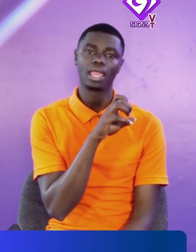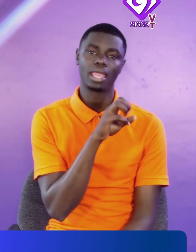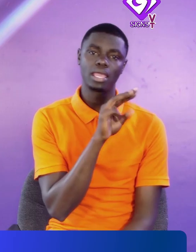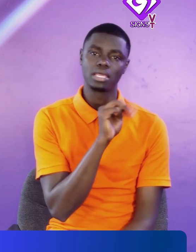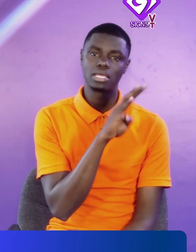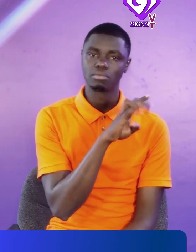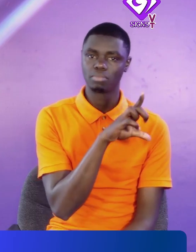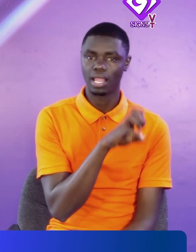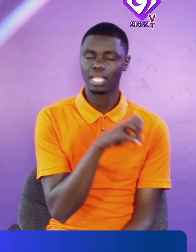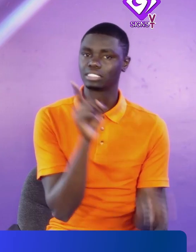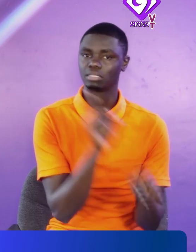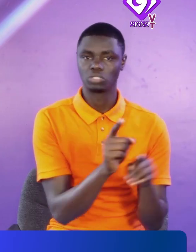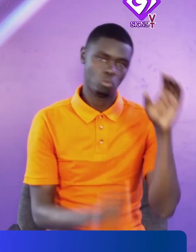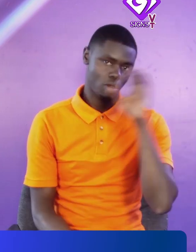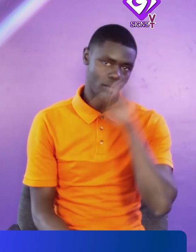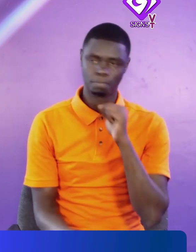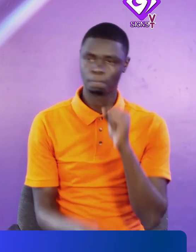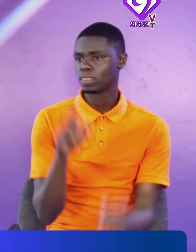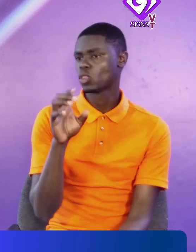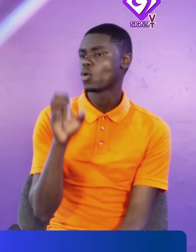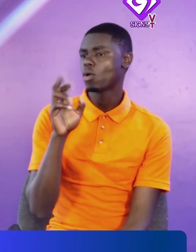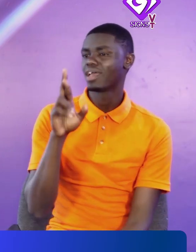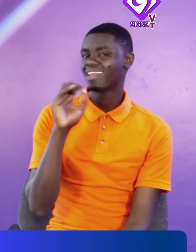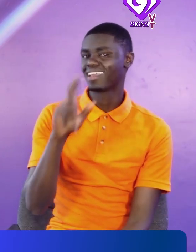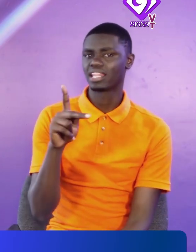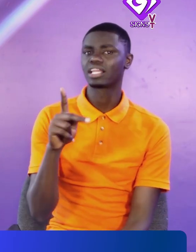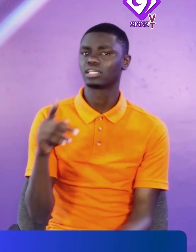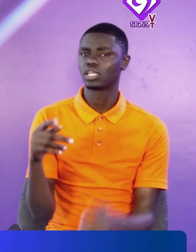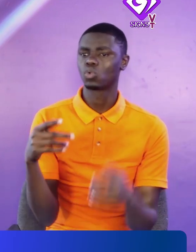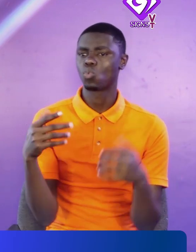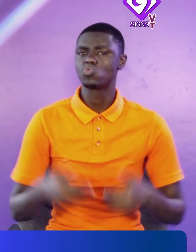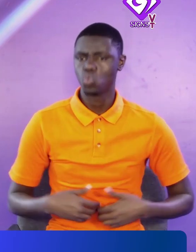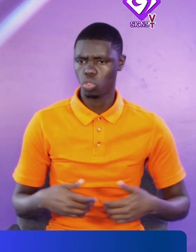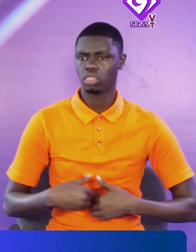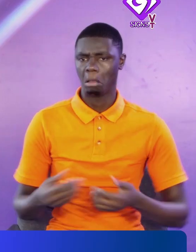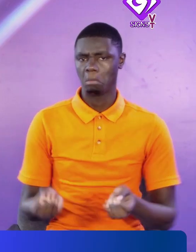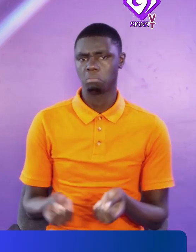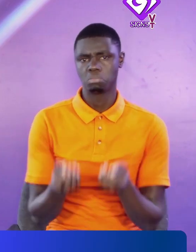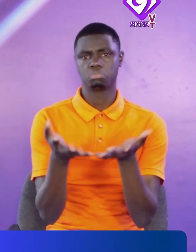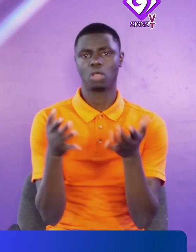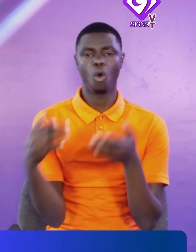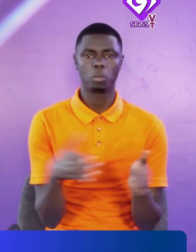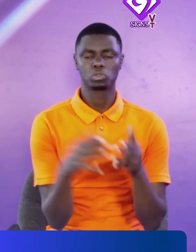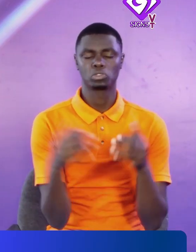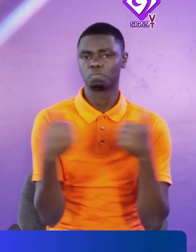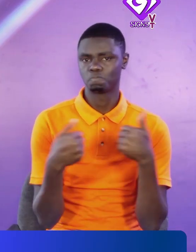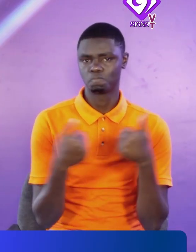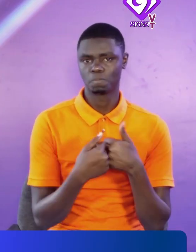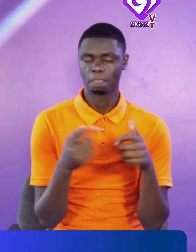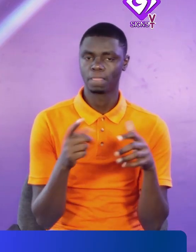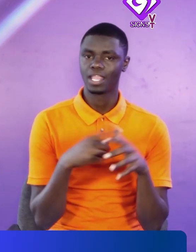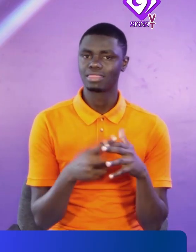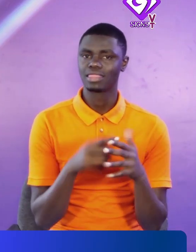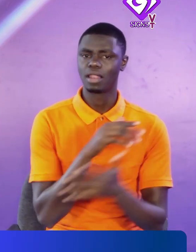Enrique alichezesha tuseme vijana Mayulu na Mbaye, alafu Emre Zaire midfield